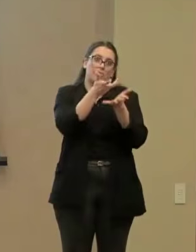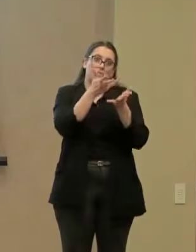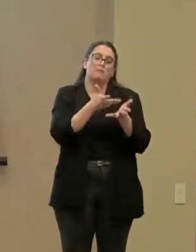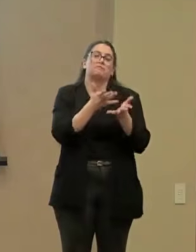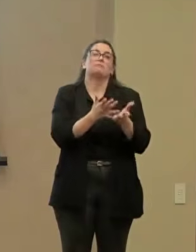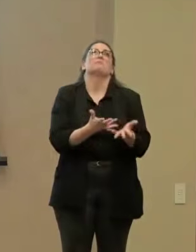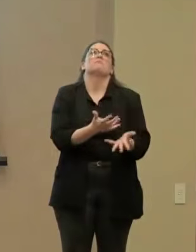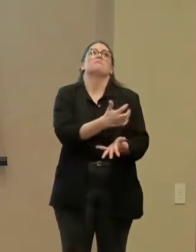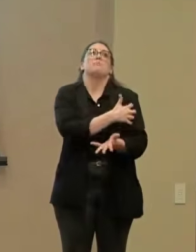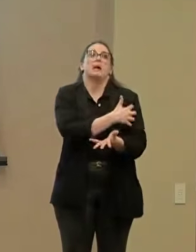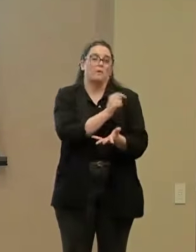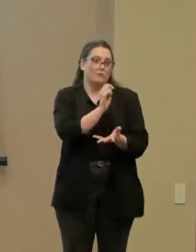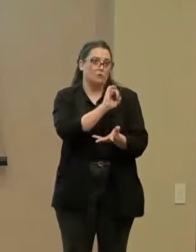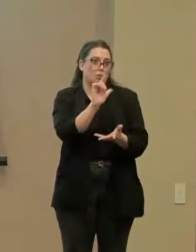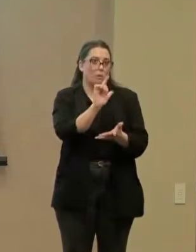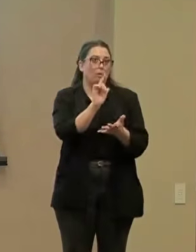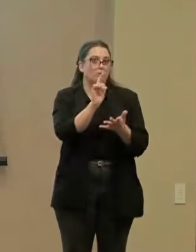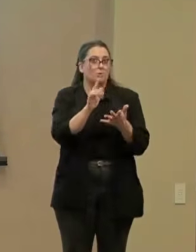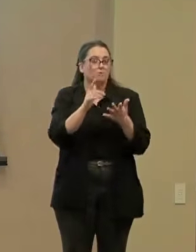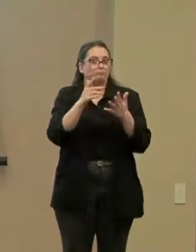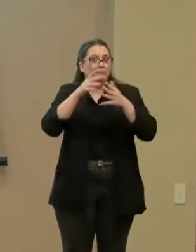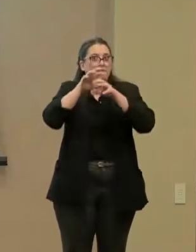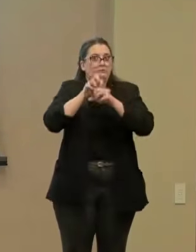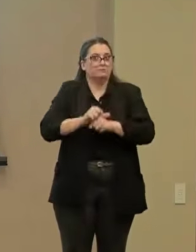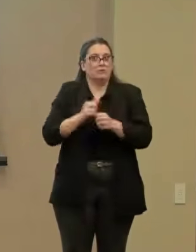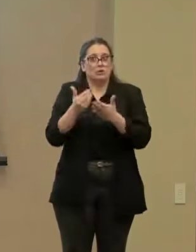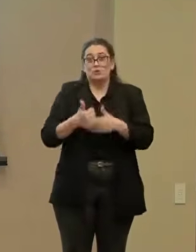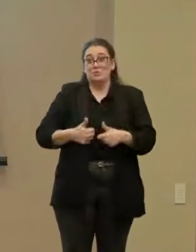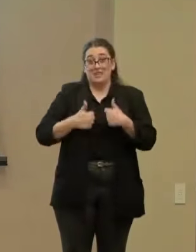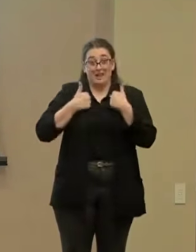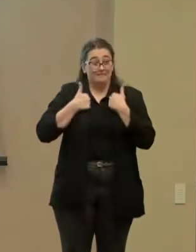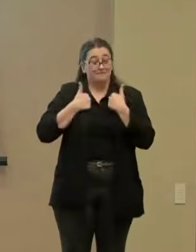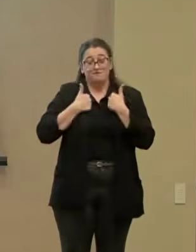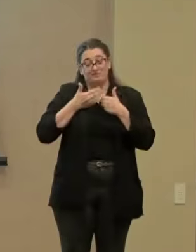tool to help us cope with this new life that we're given.